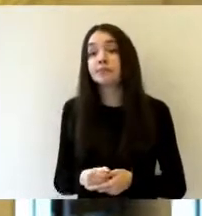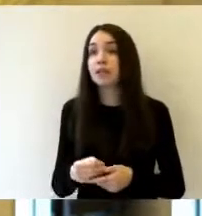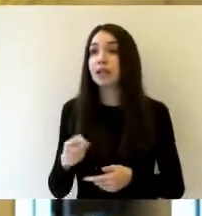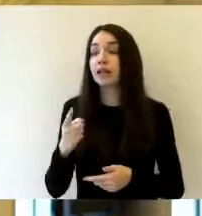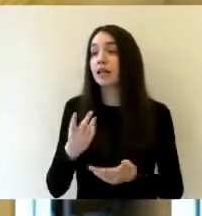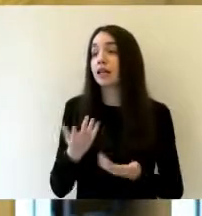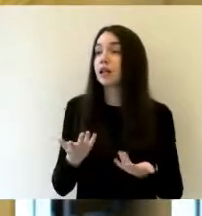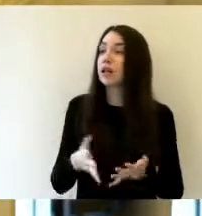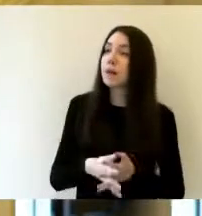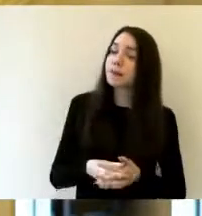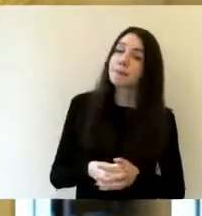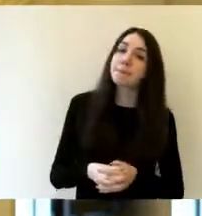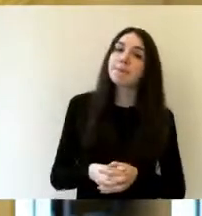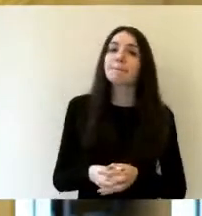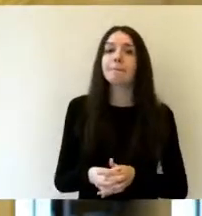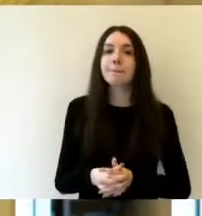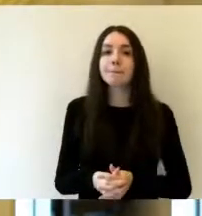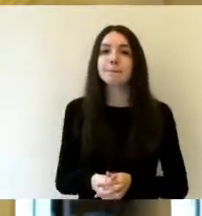got,